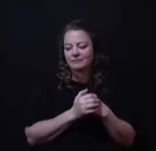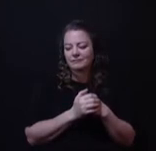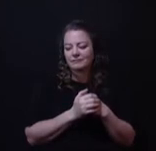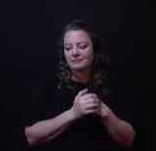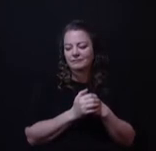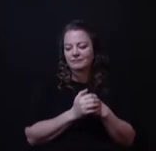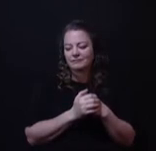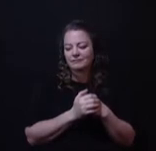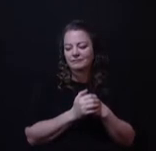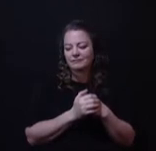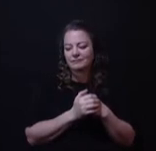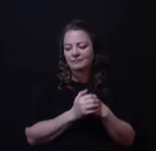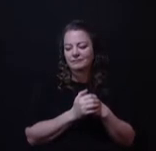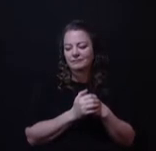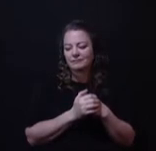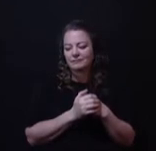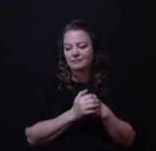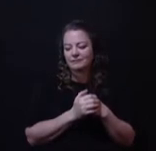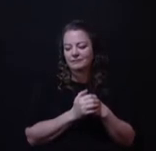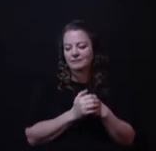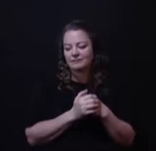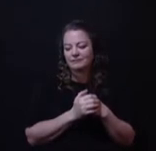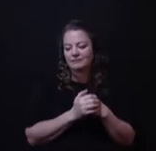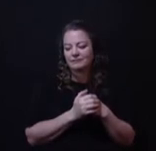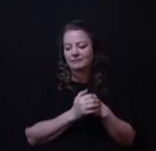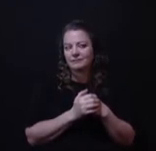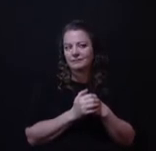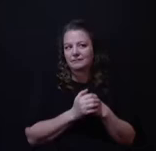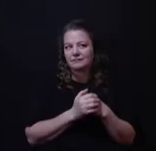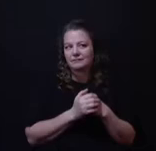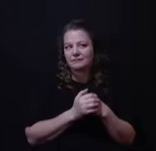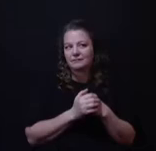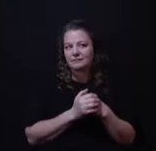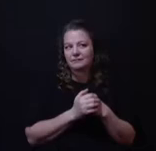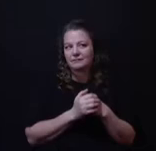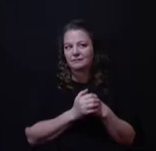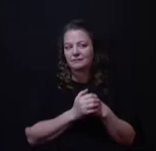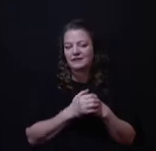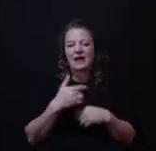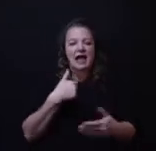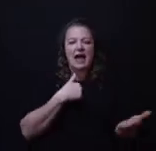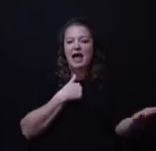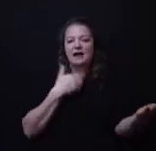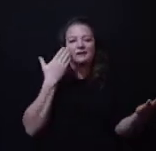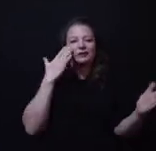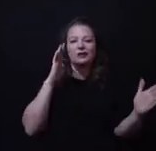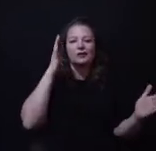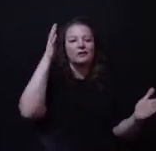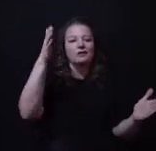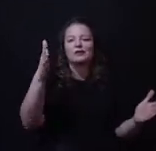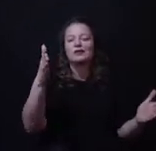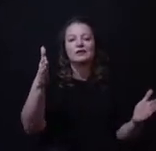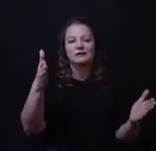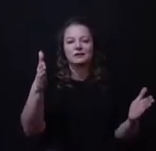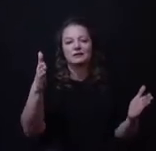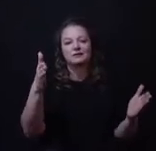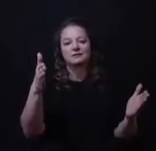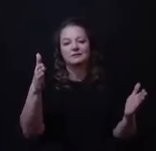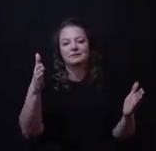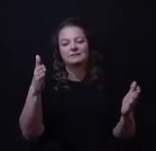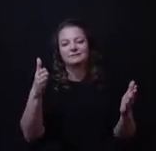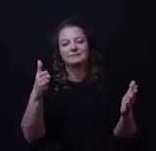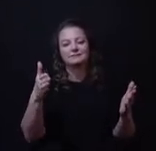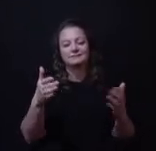I don't know what the future holds. And I don't know about today,